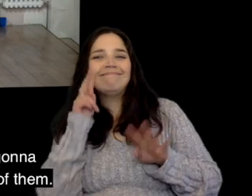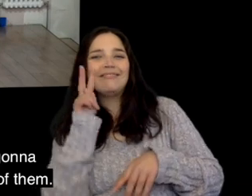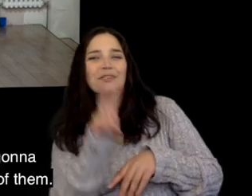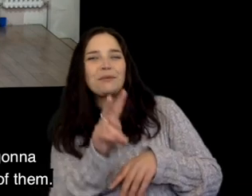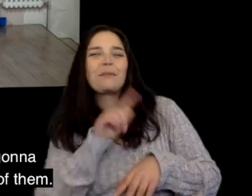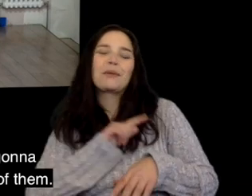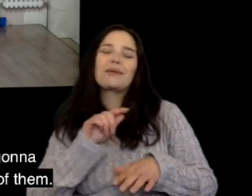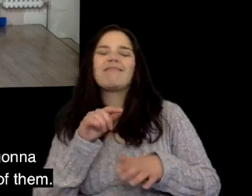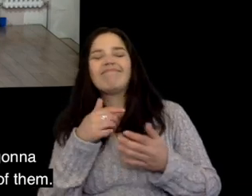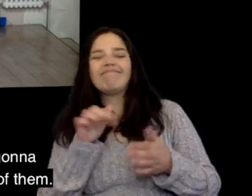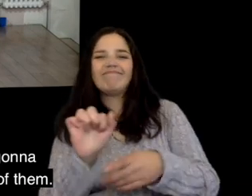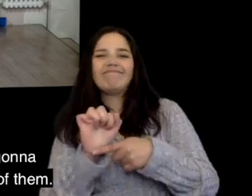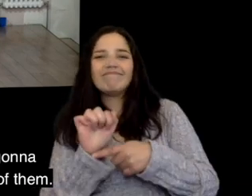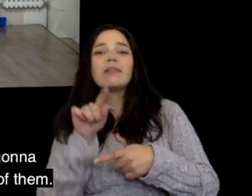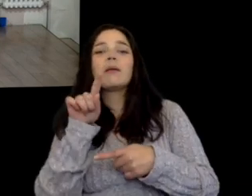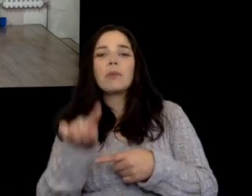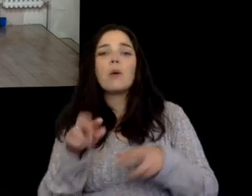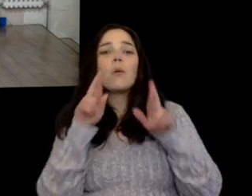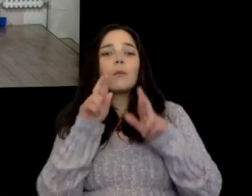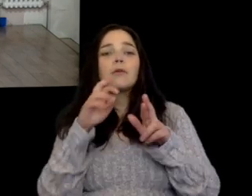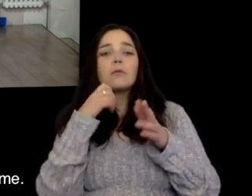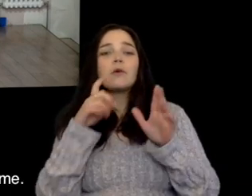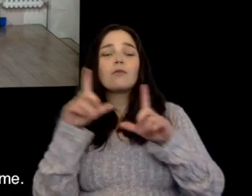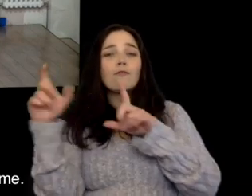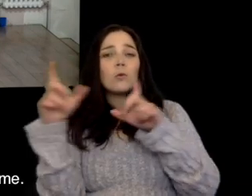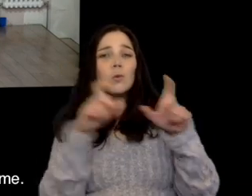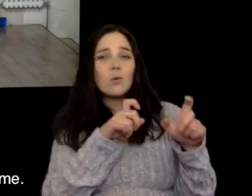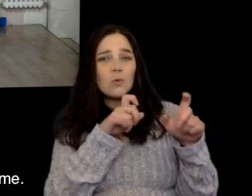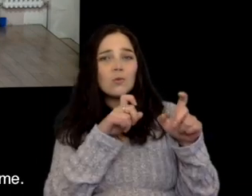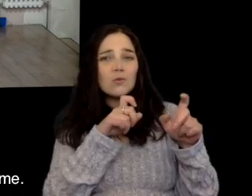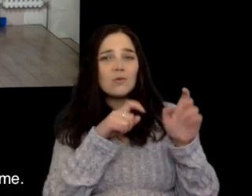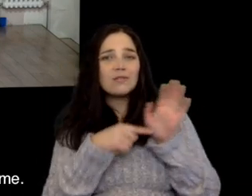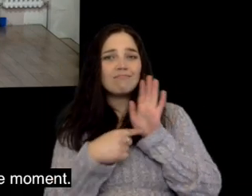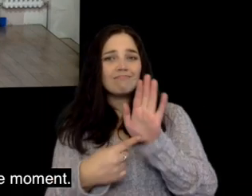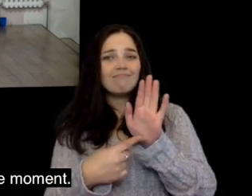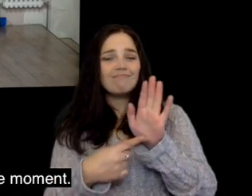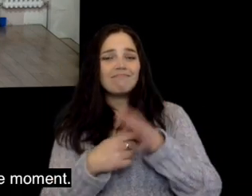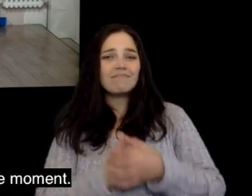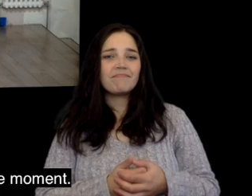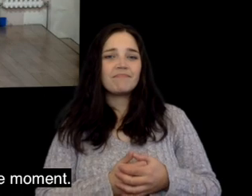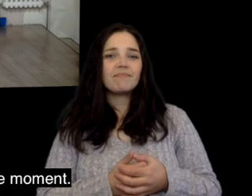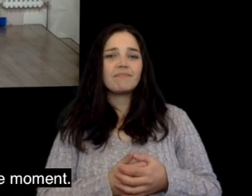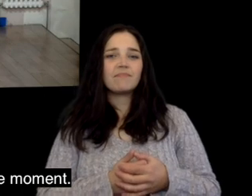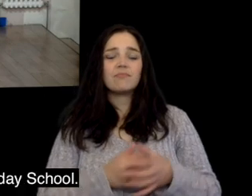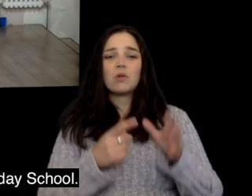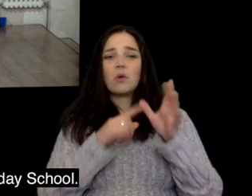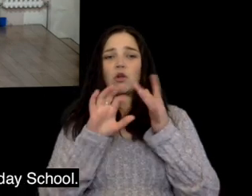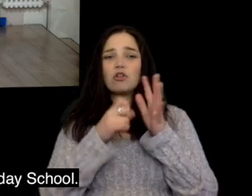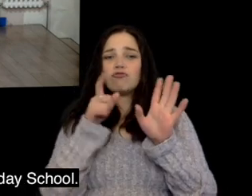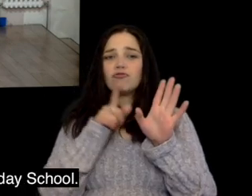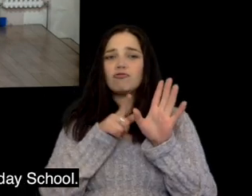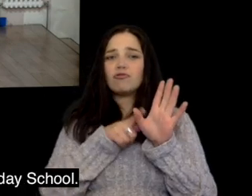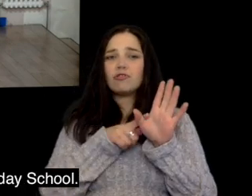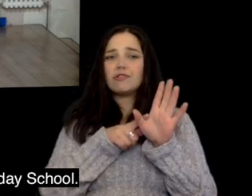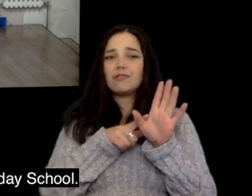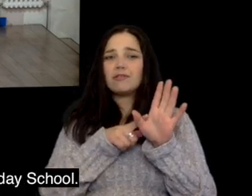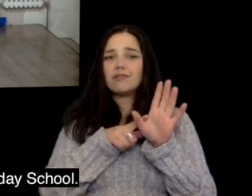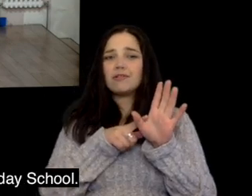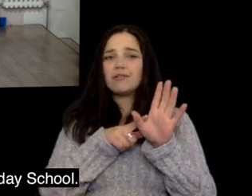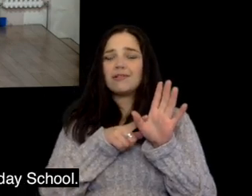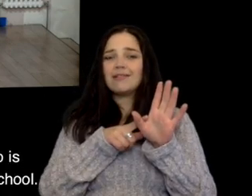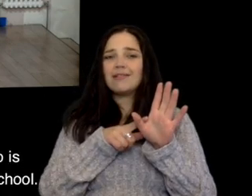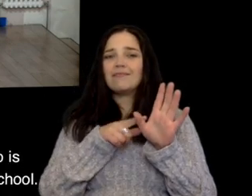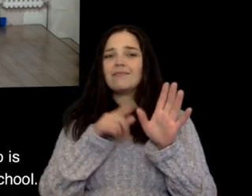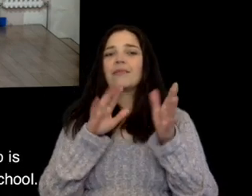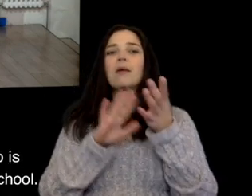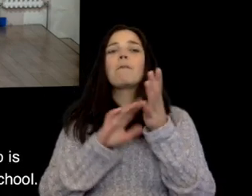show you this morning due to restrictions, so we are hopefully going to show you photographs of them. They are Mags Ellis